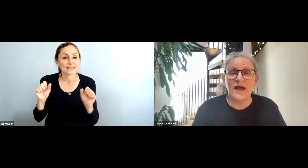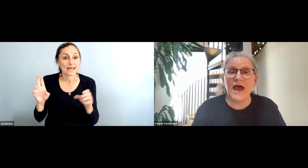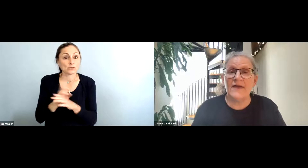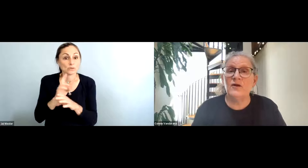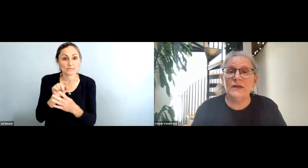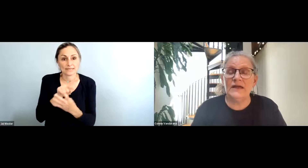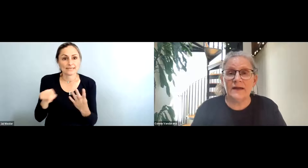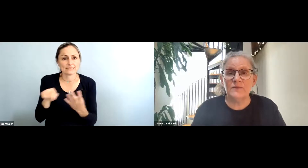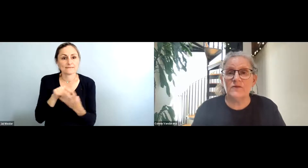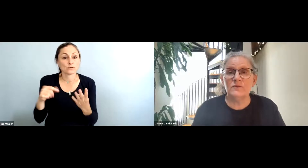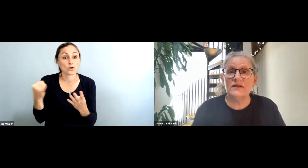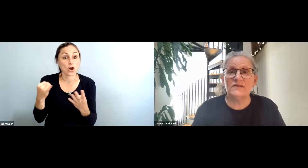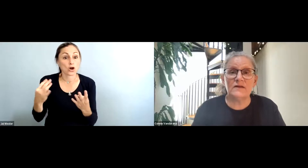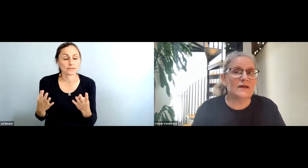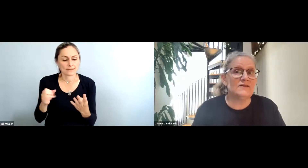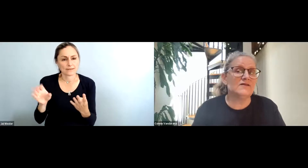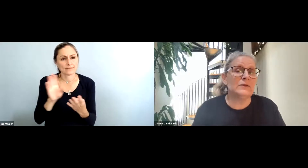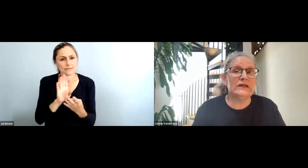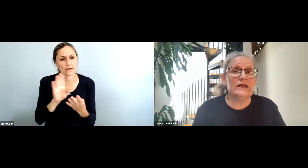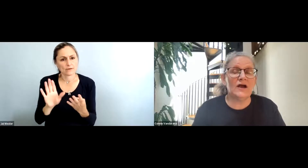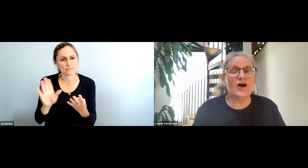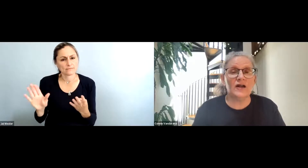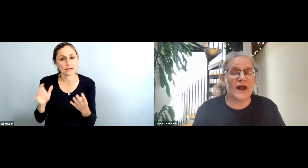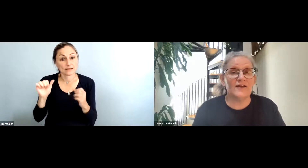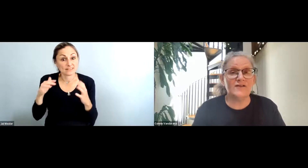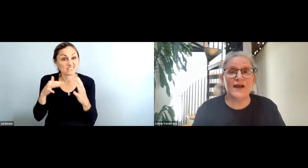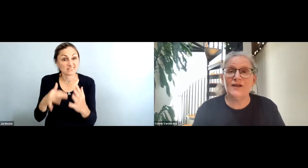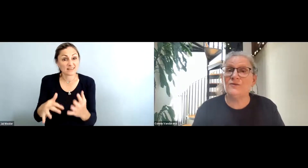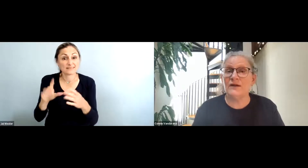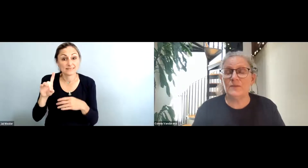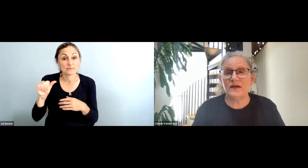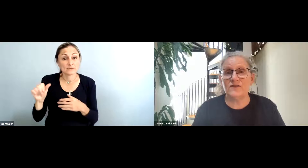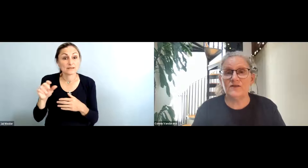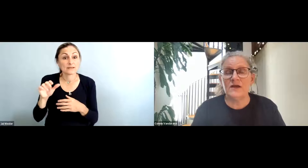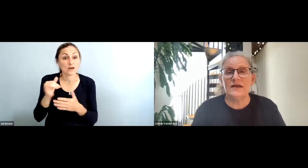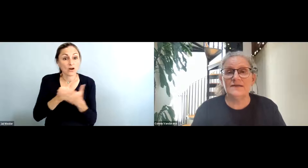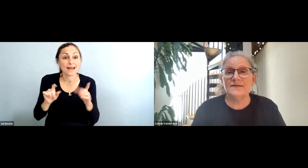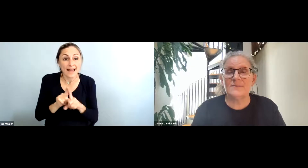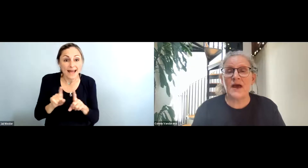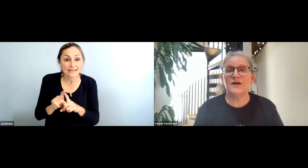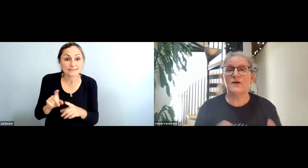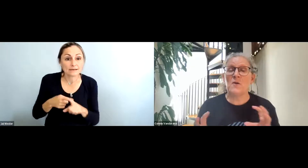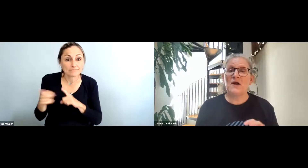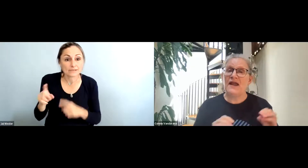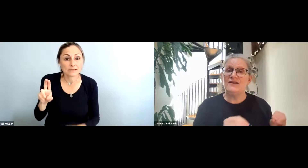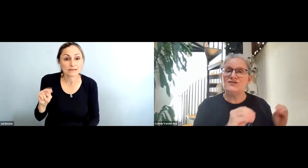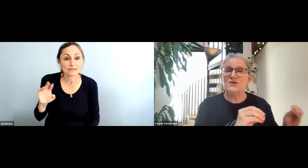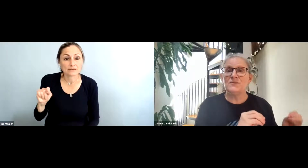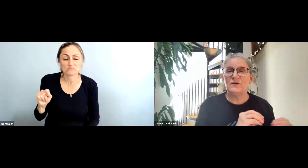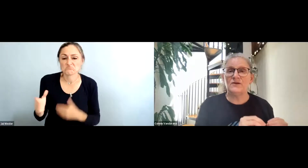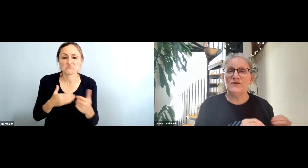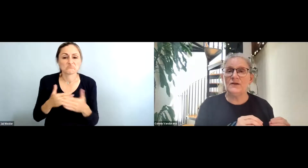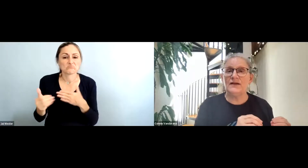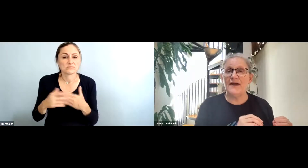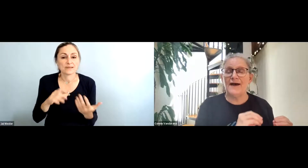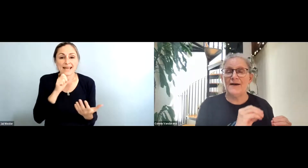artists and their mediums to really study disability art as a unit, because it doesn't matter what age group